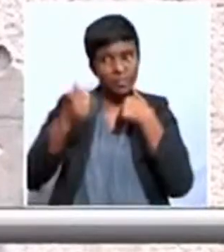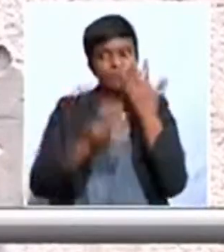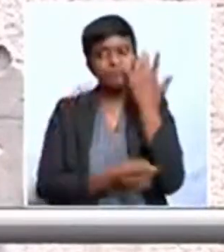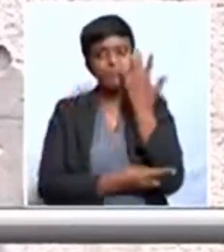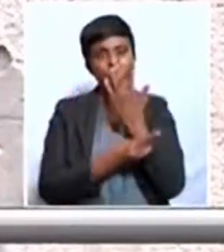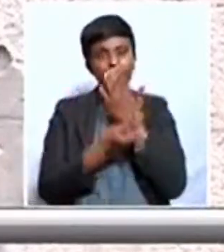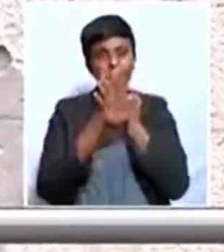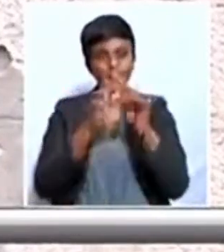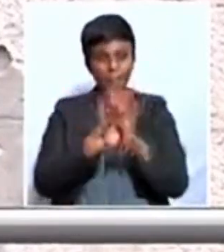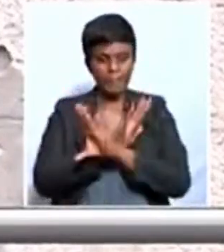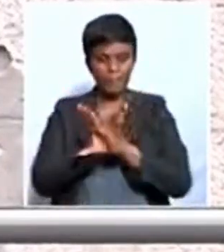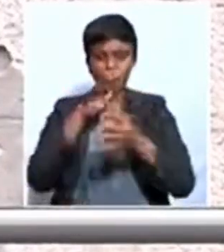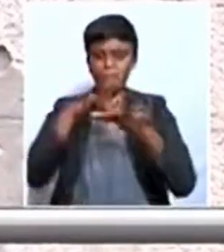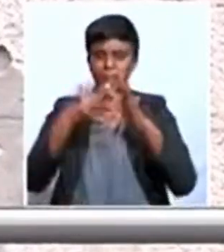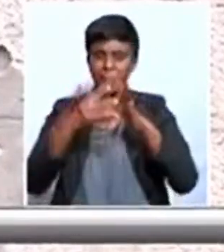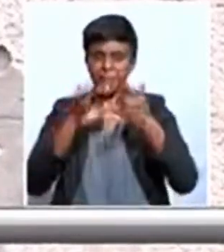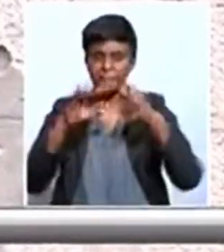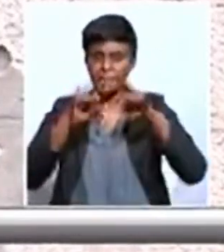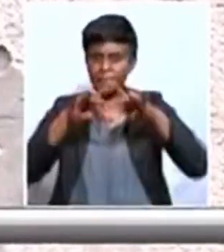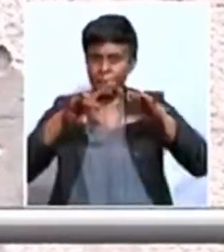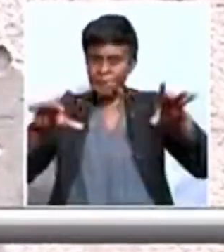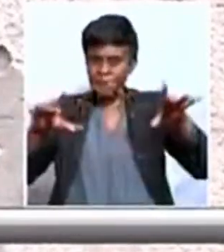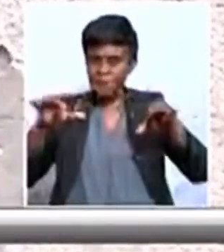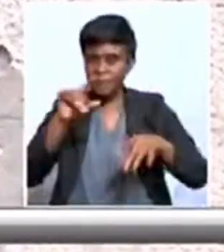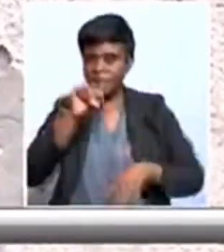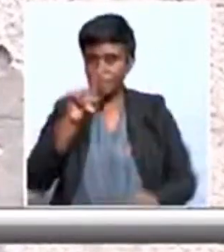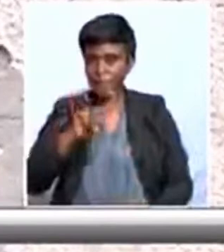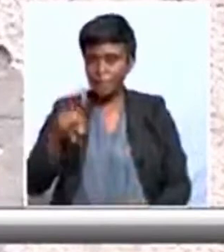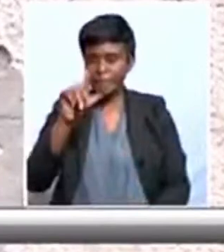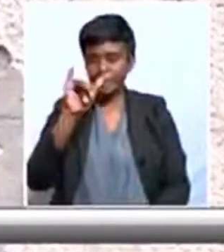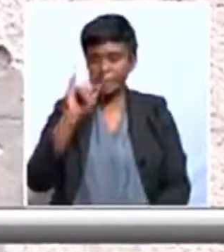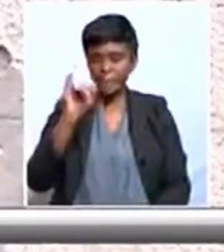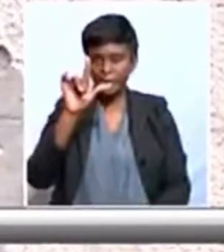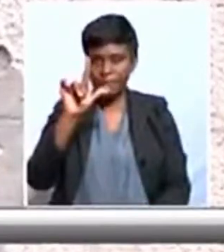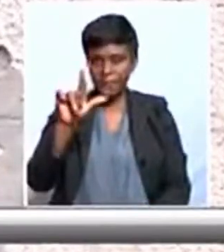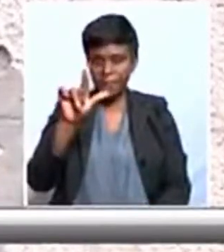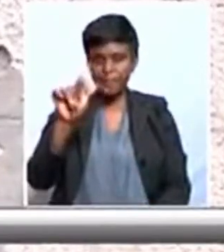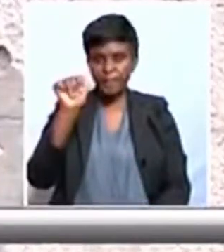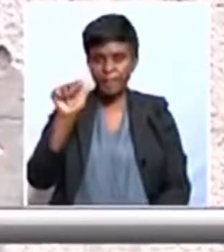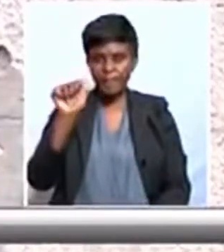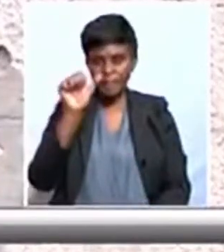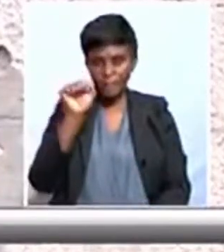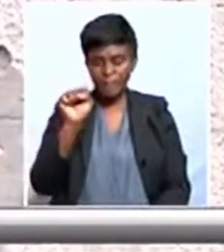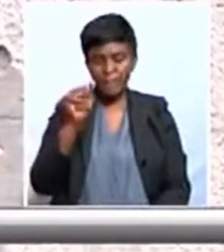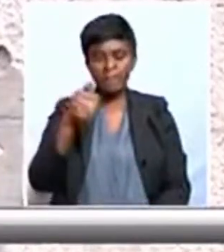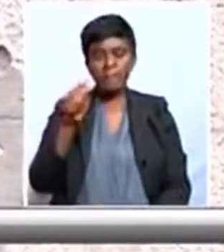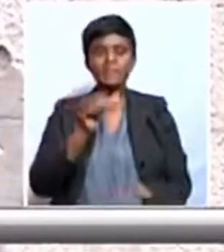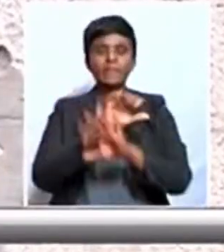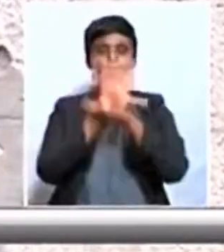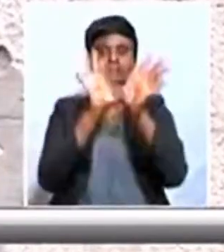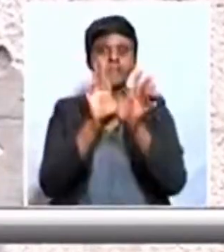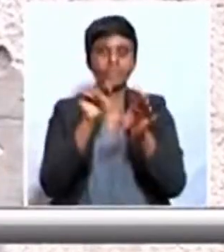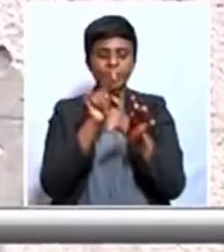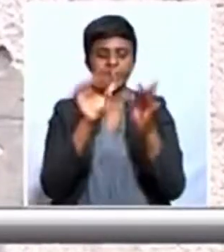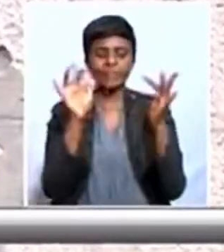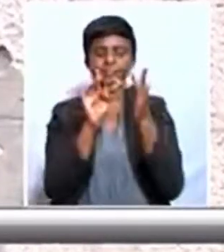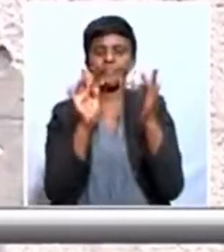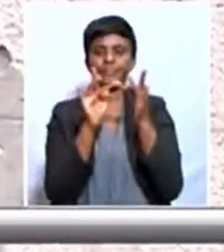Zambia integrated land administration system where you want to correct everything. And this is online